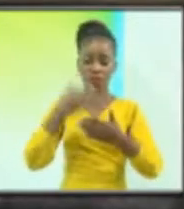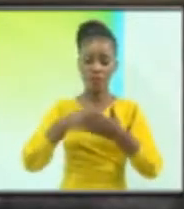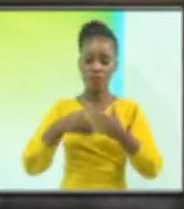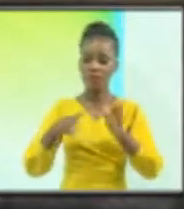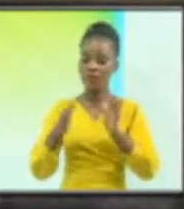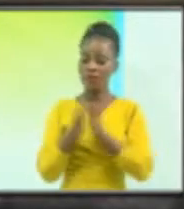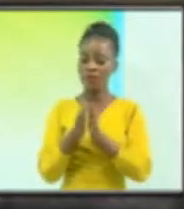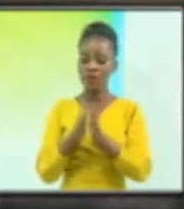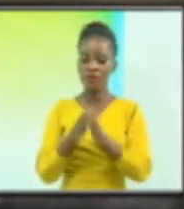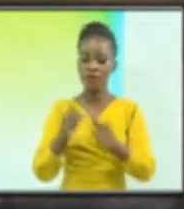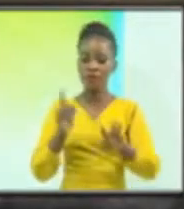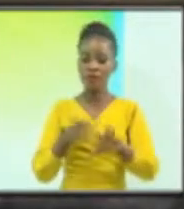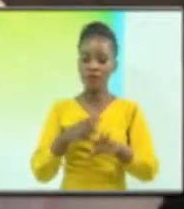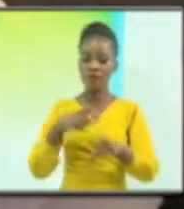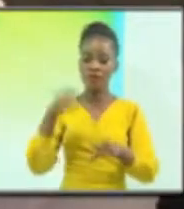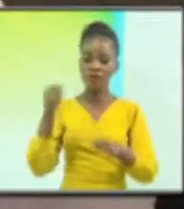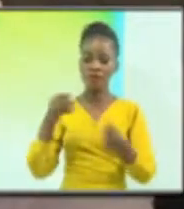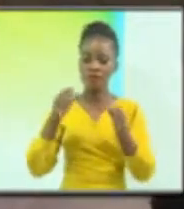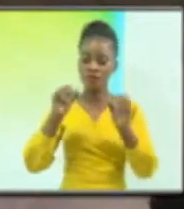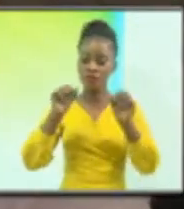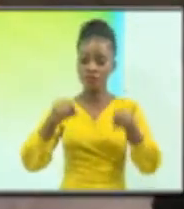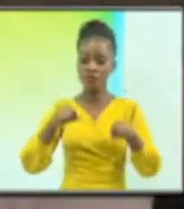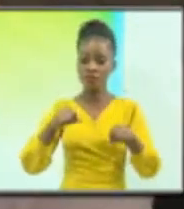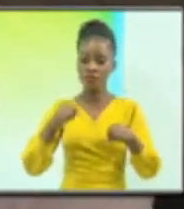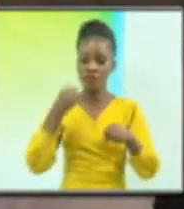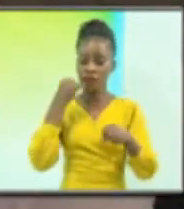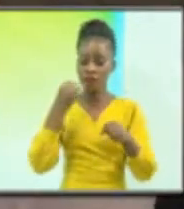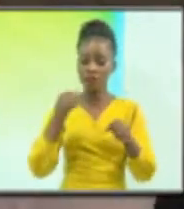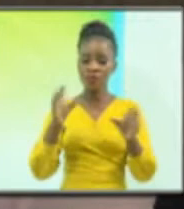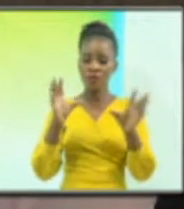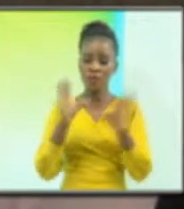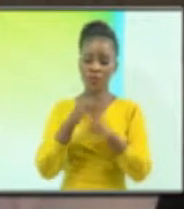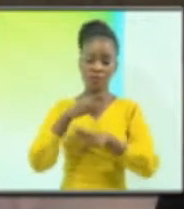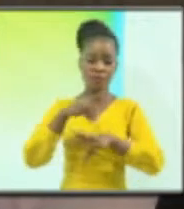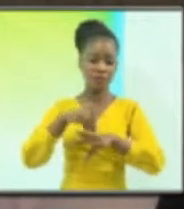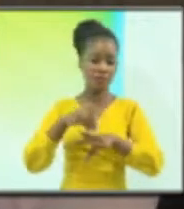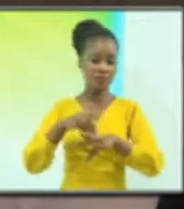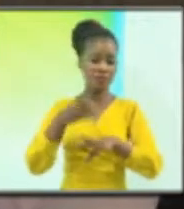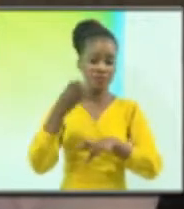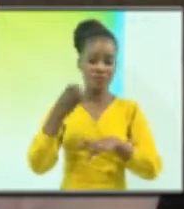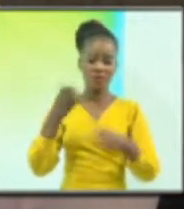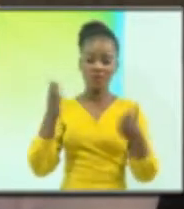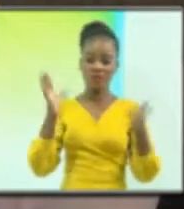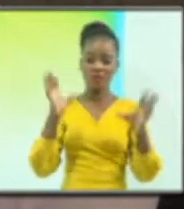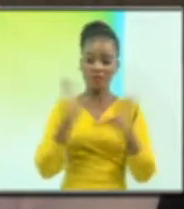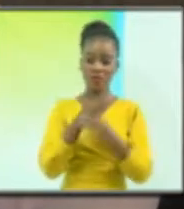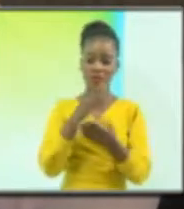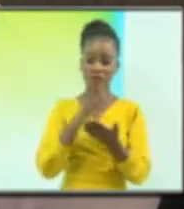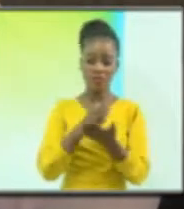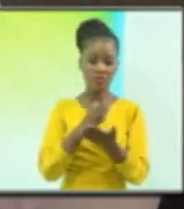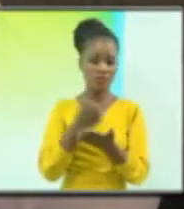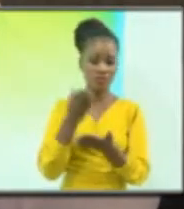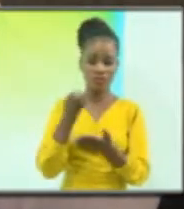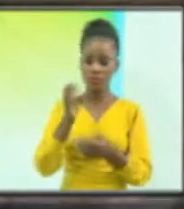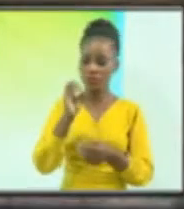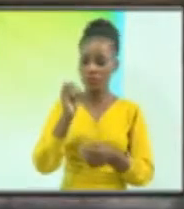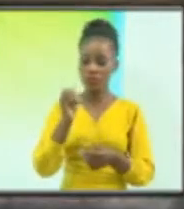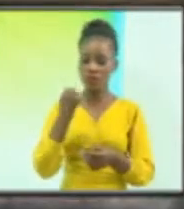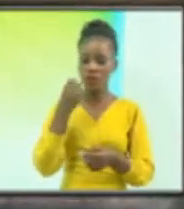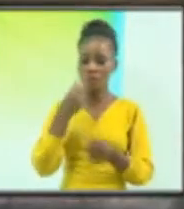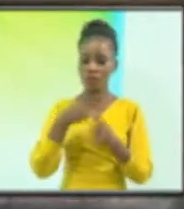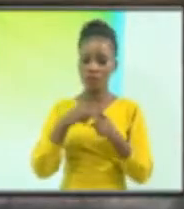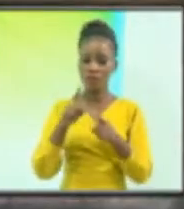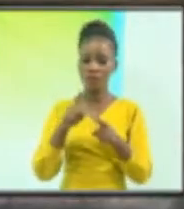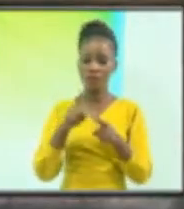biometrics and then you'll be able to get this. Expiry, does it expire? After 1 year. After- It is a 12-month